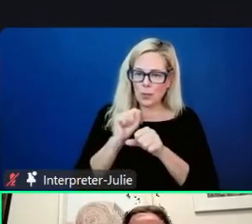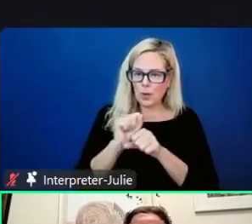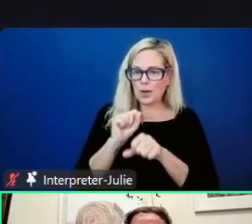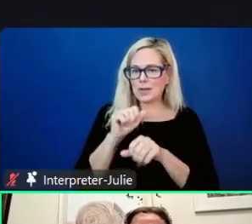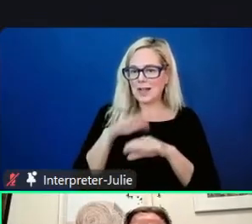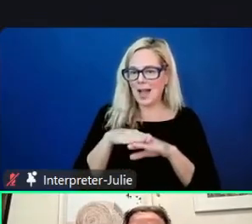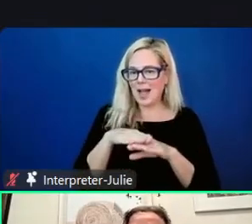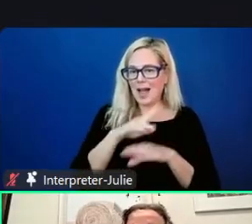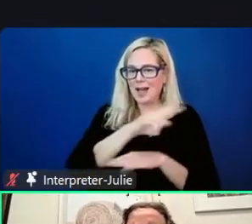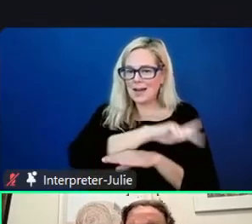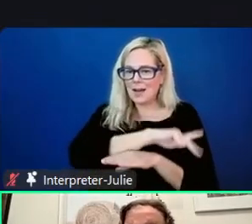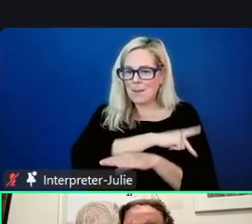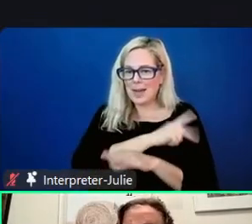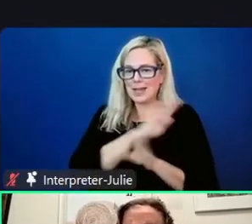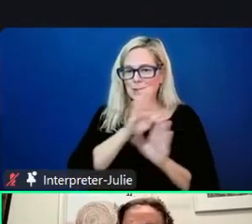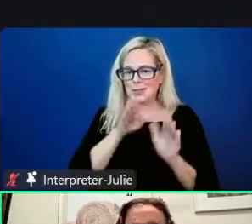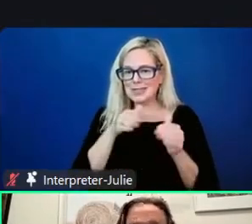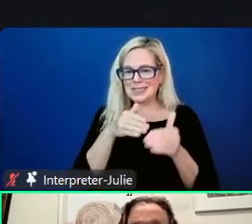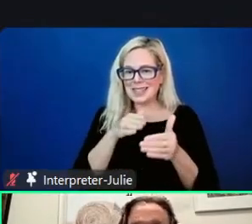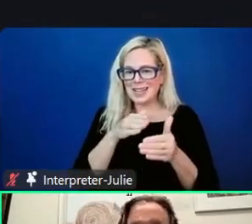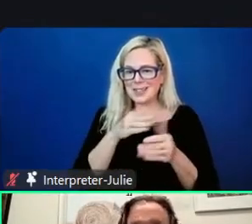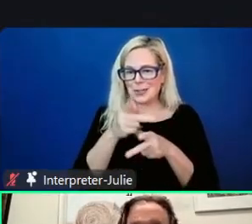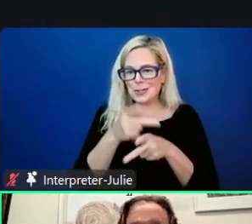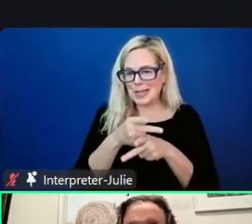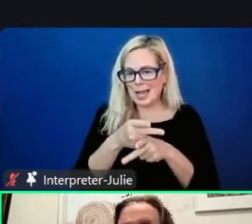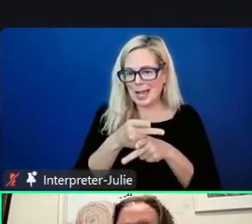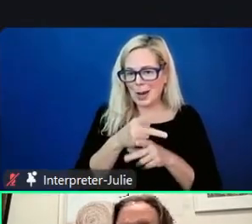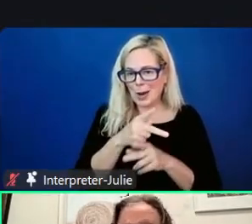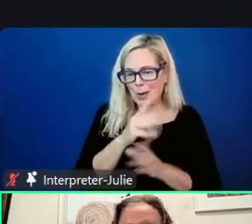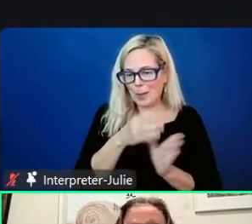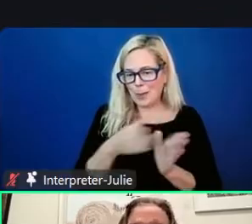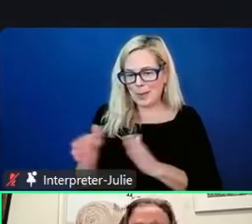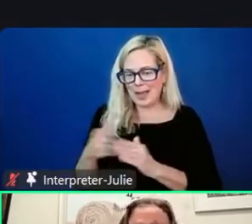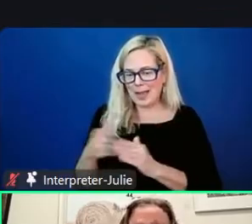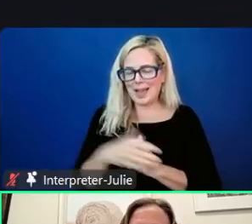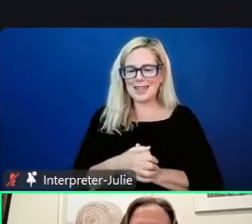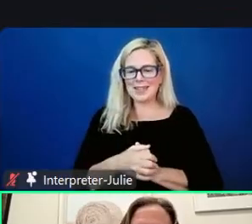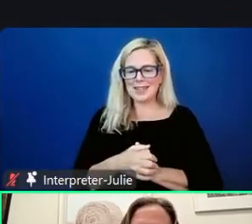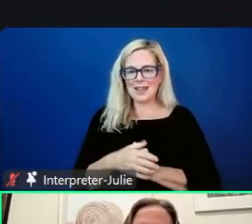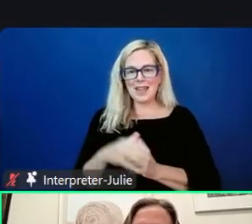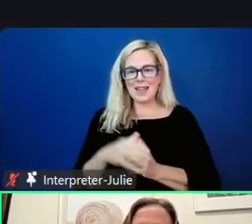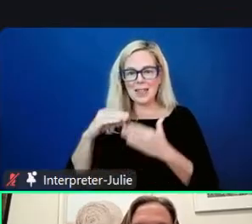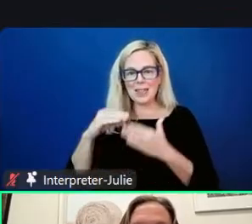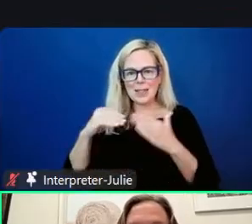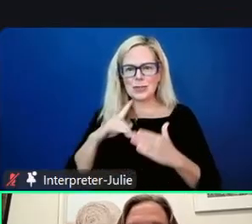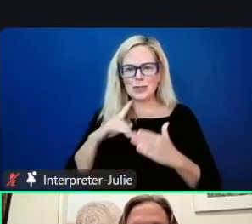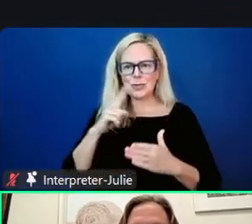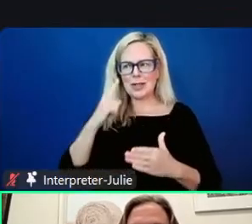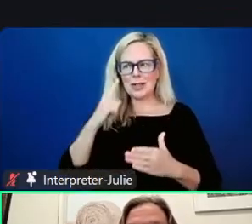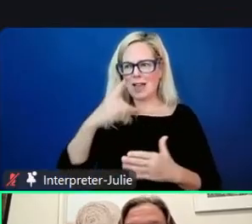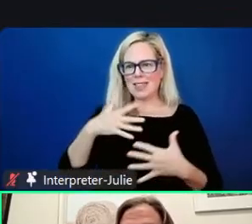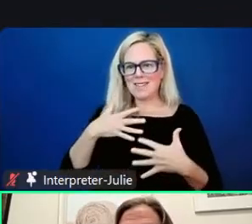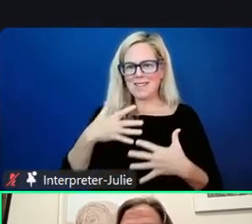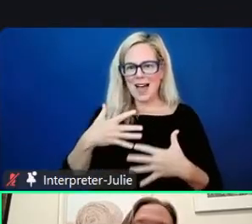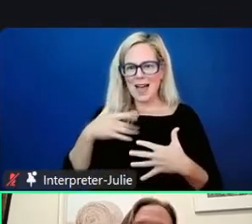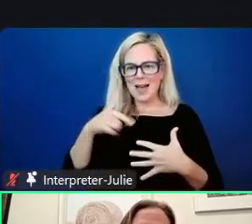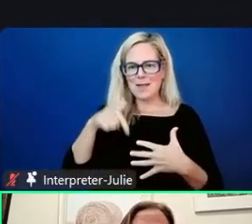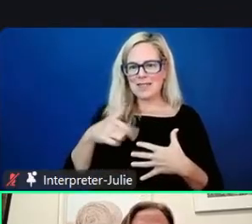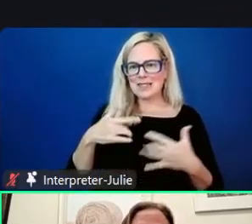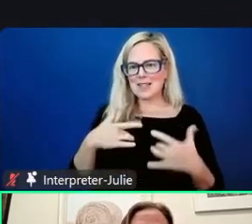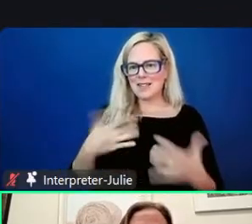patient experts. My second-year OT students commented on the vibe and energy of this event compared to the event that